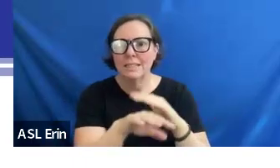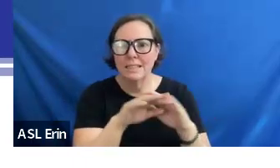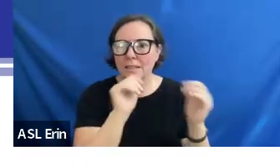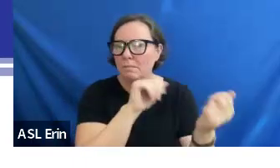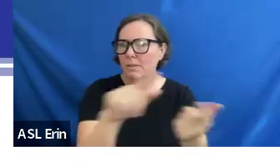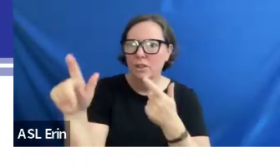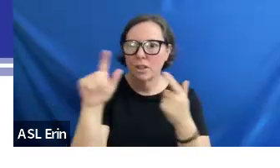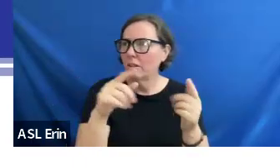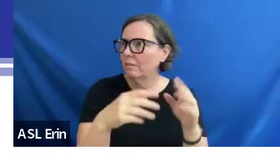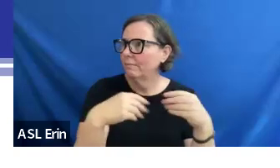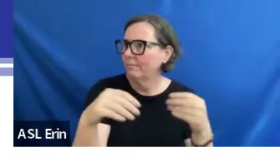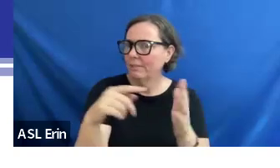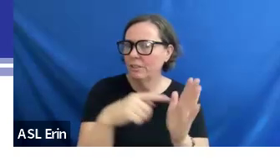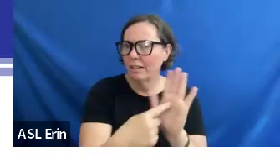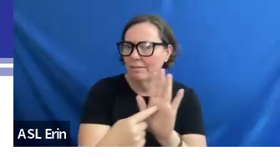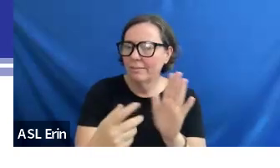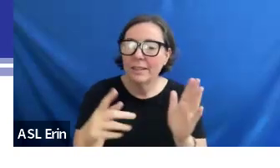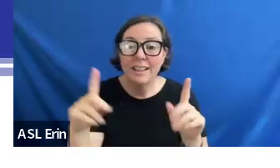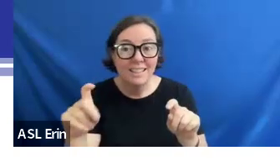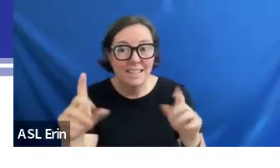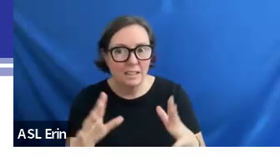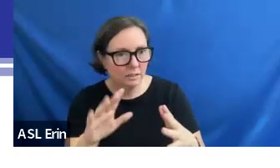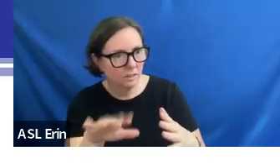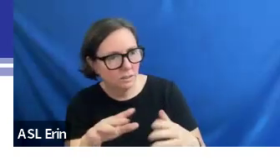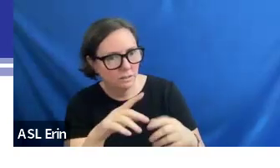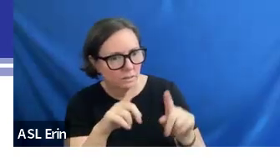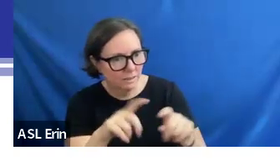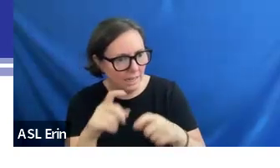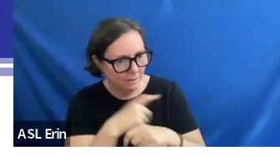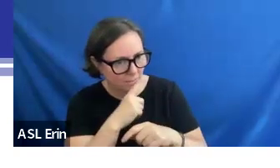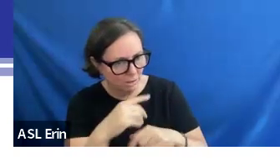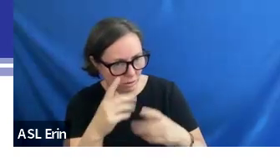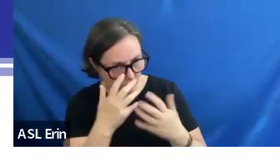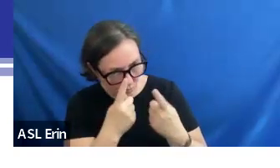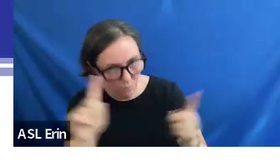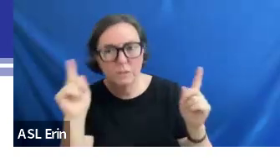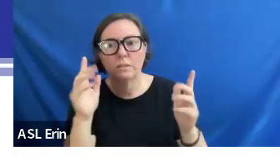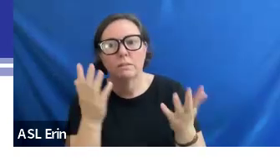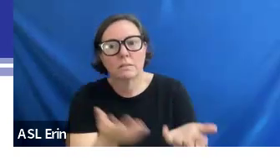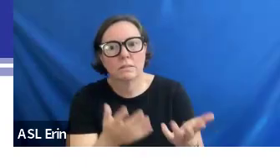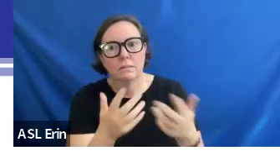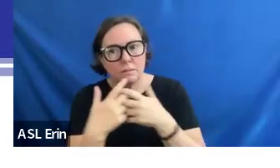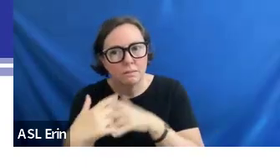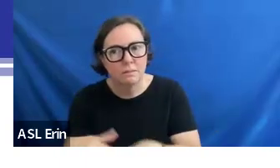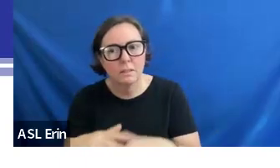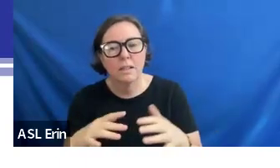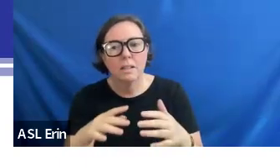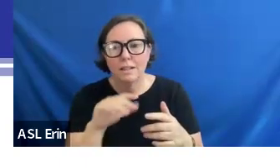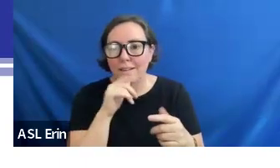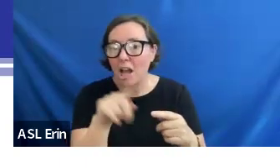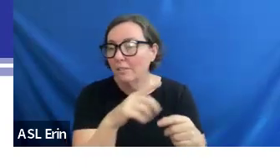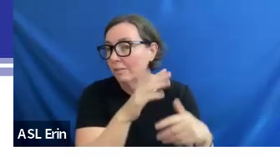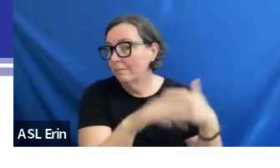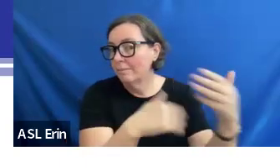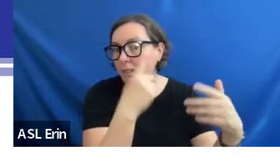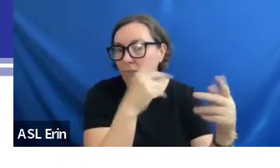folks. And the accessibility tester, their role is to make sure that accessibility is considered as part of that process